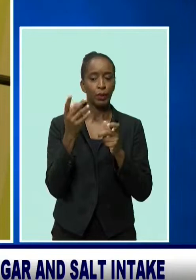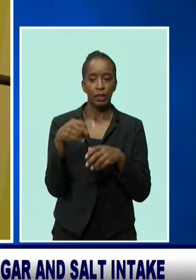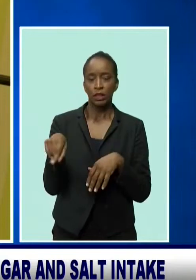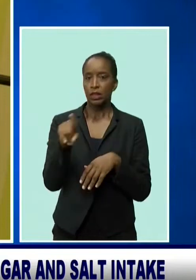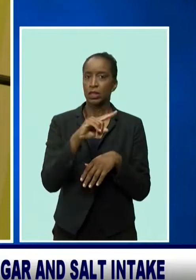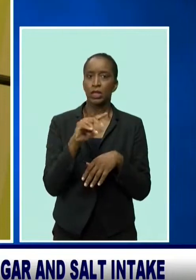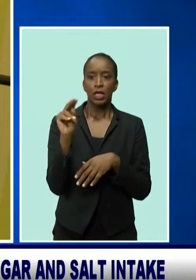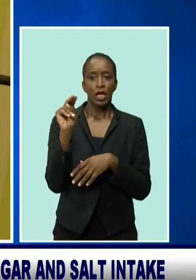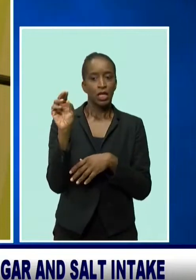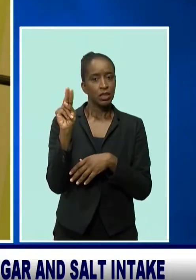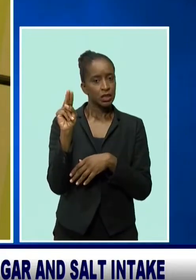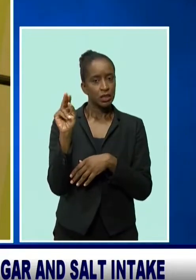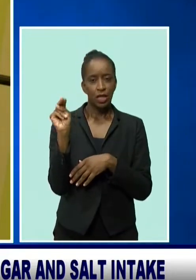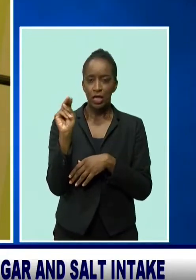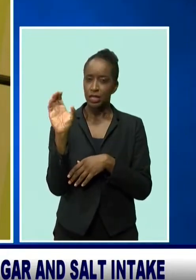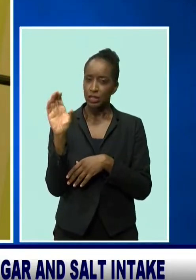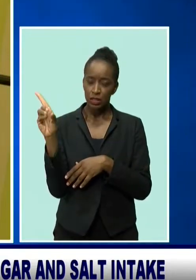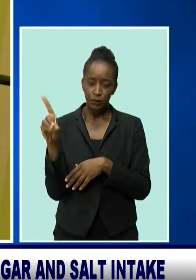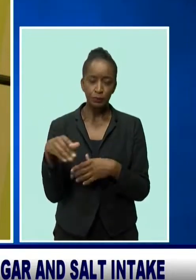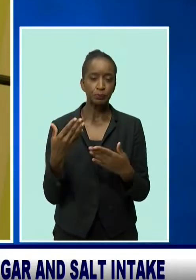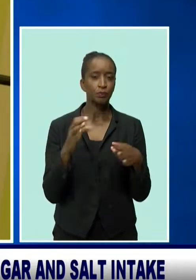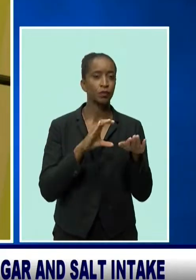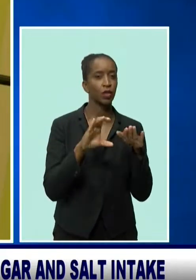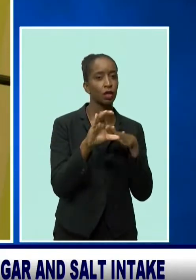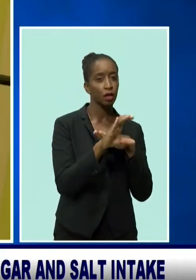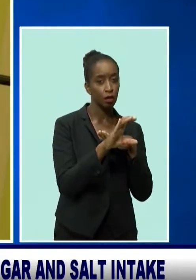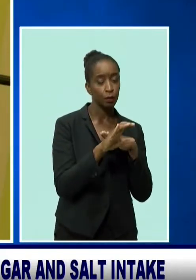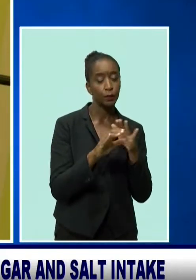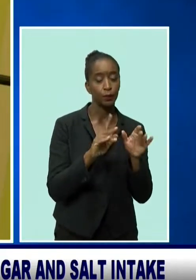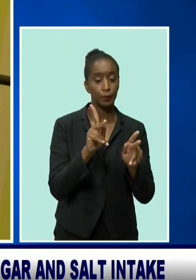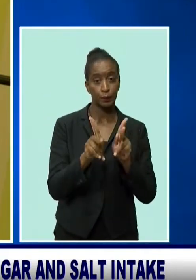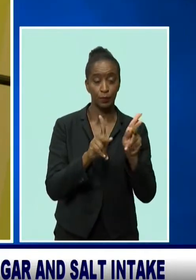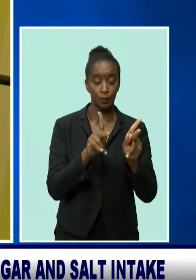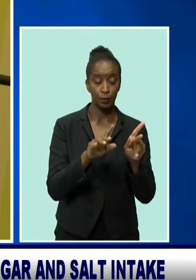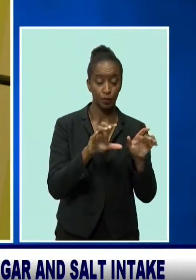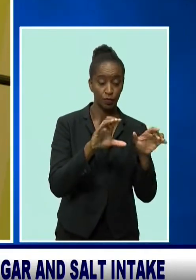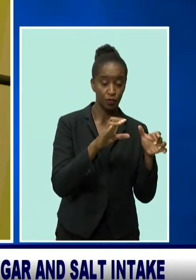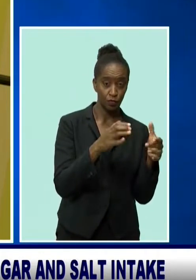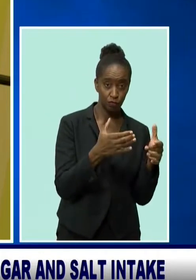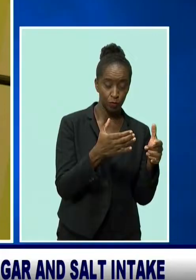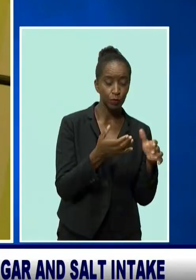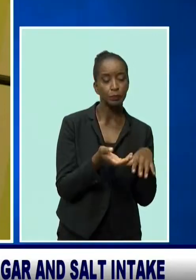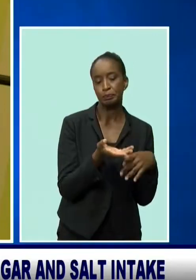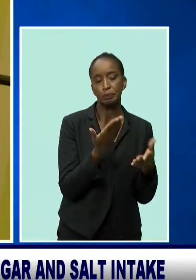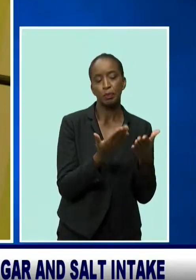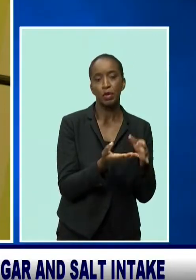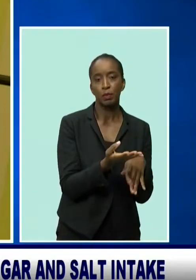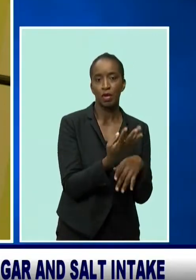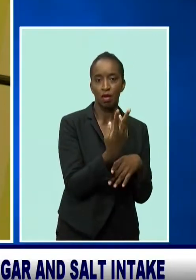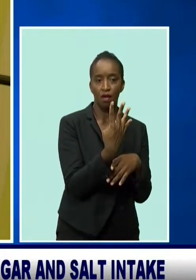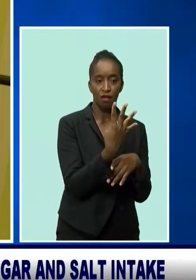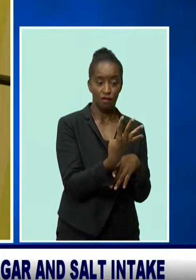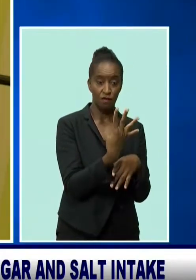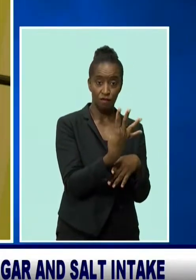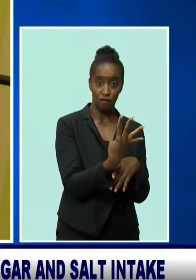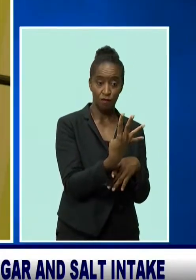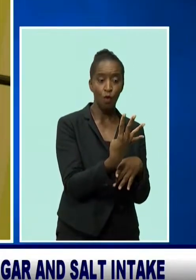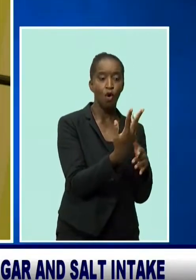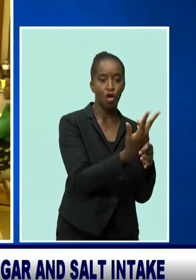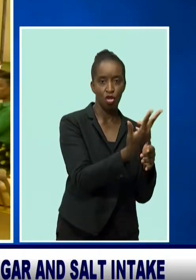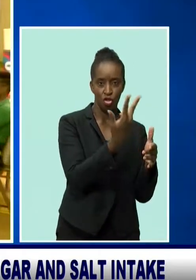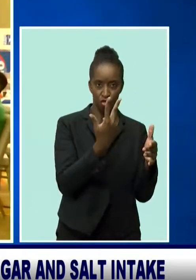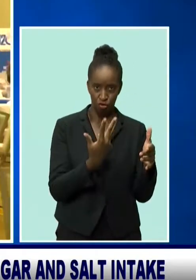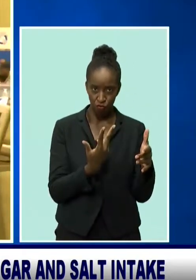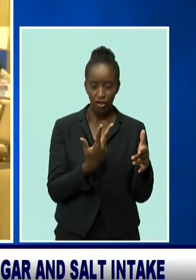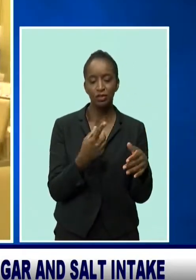with NCDs. In the Caribbean, 3 out of 4 people die from NCDs. Close to 40%